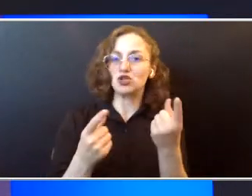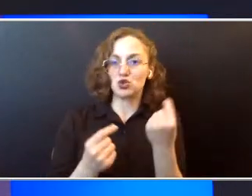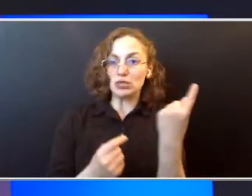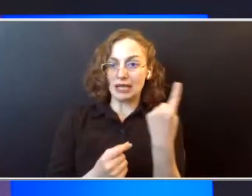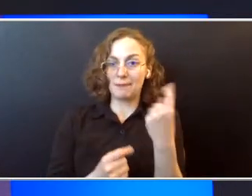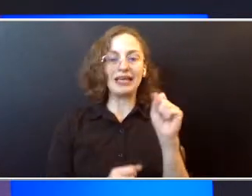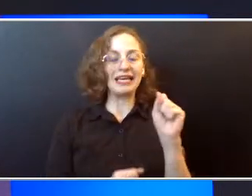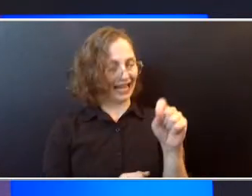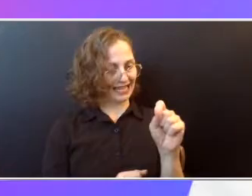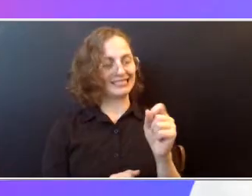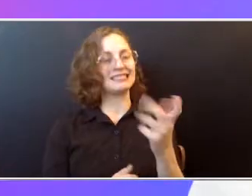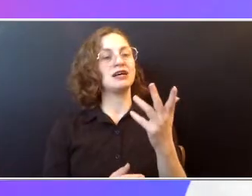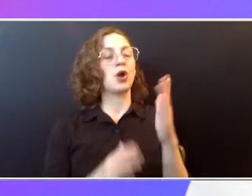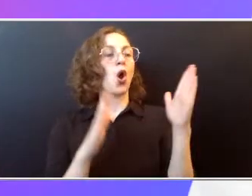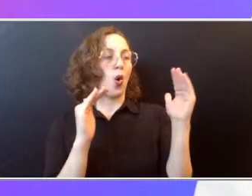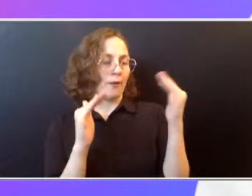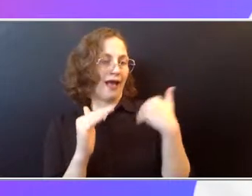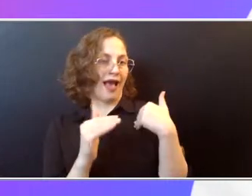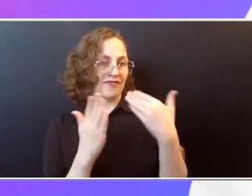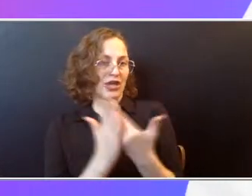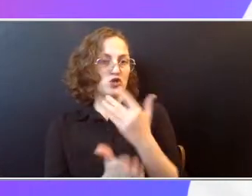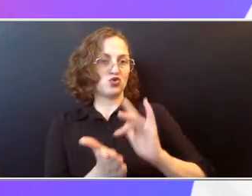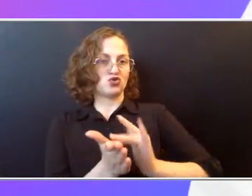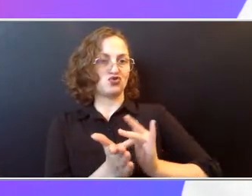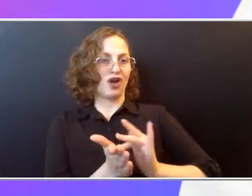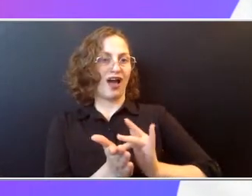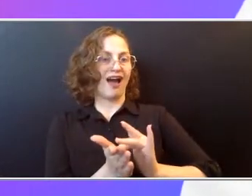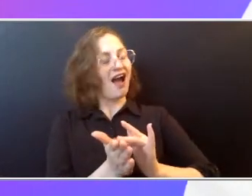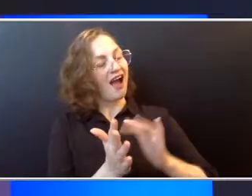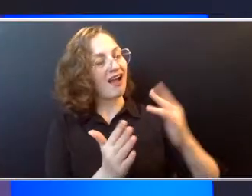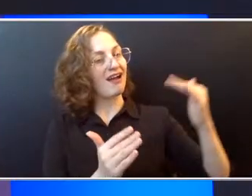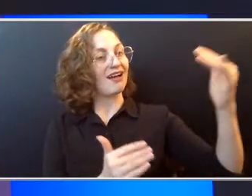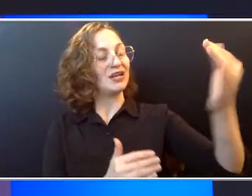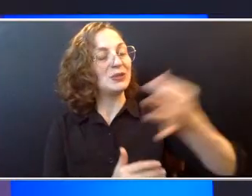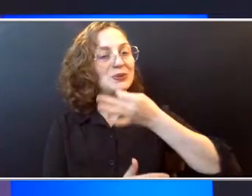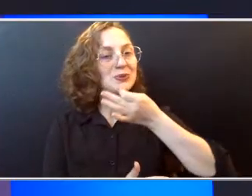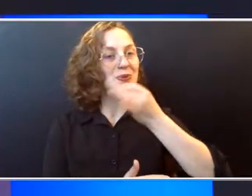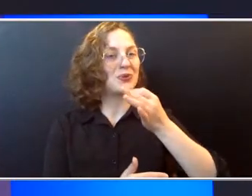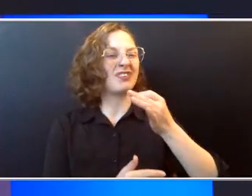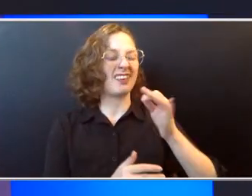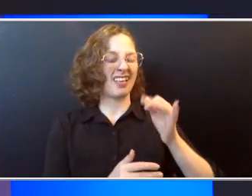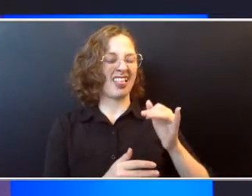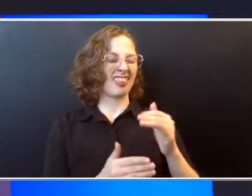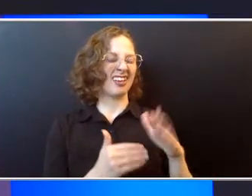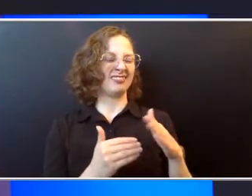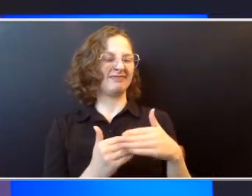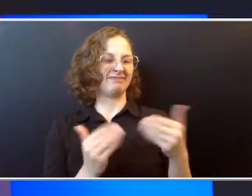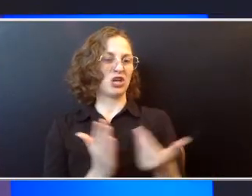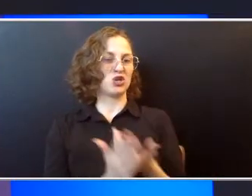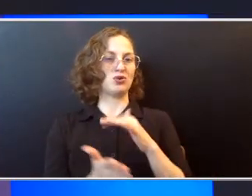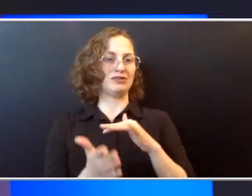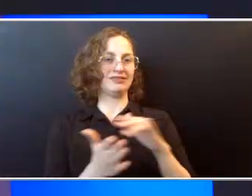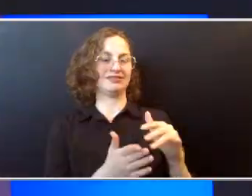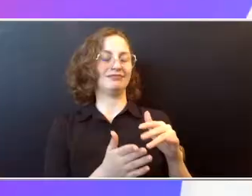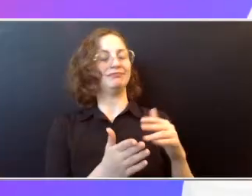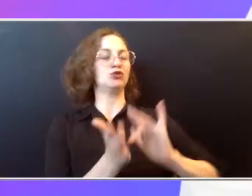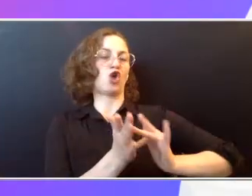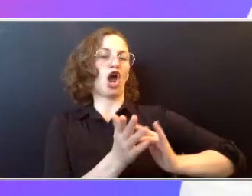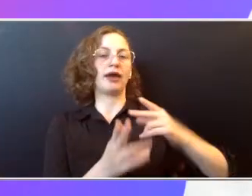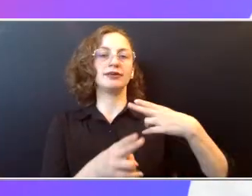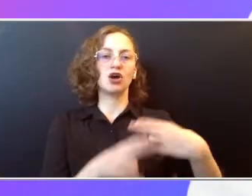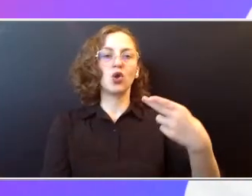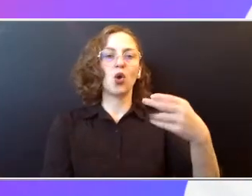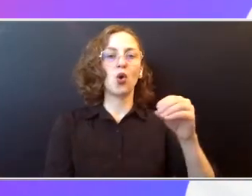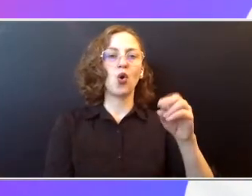the study that's going on now is called Horizon. Oh, interesting. And the company's Novartis, and the drug will be a study that we're part